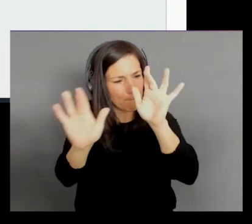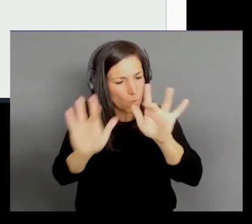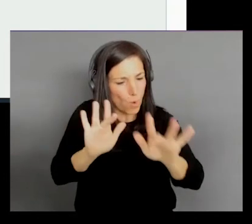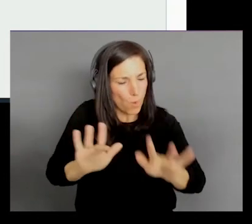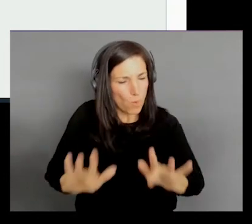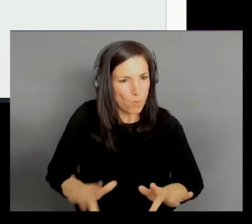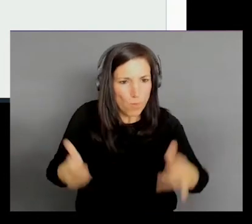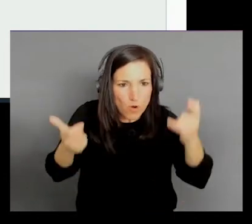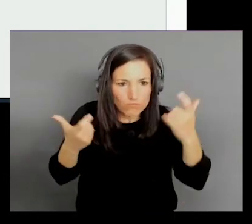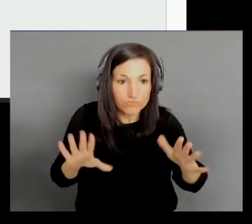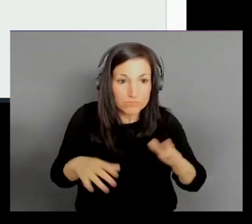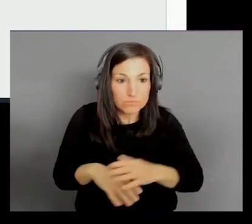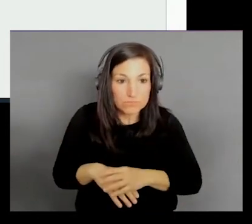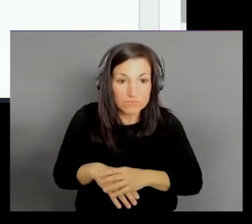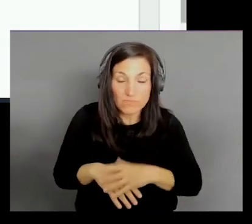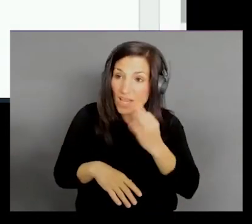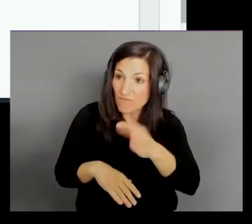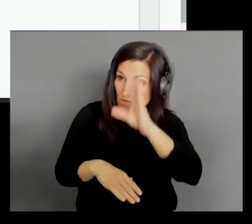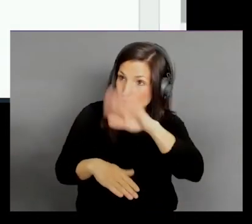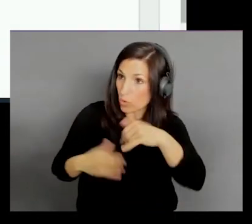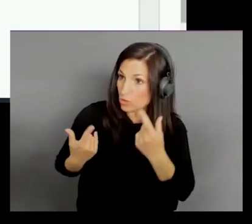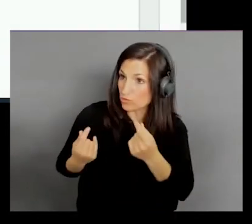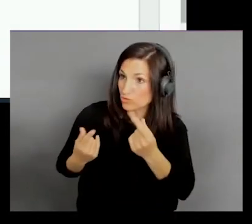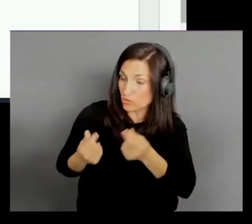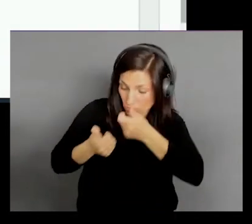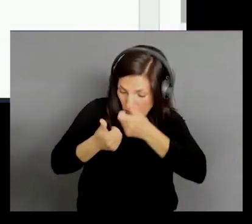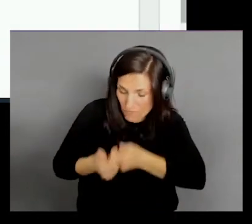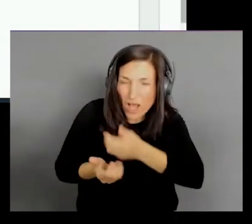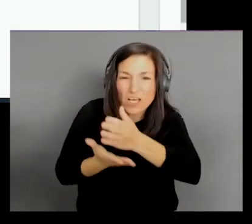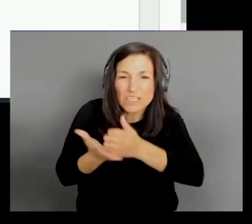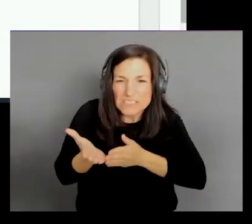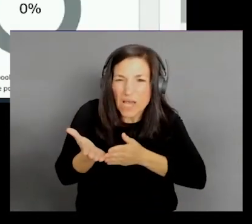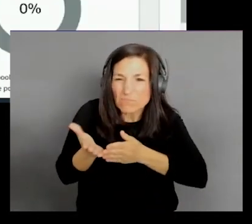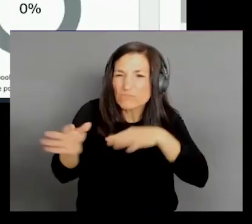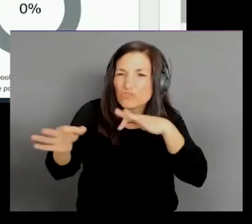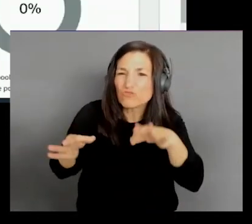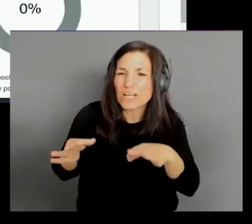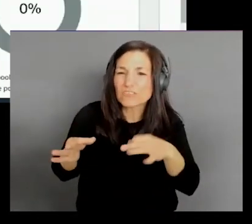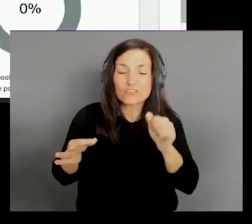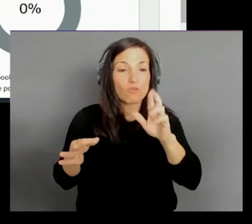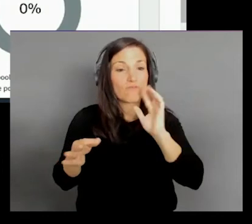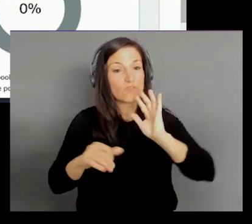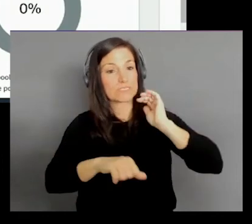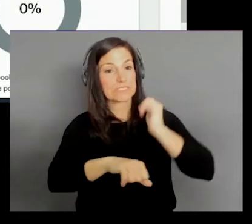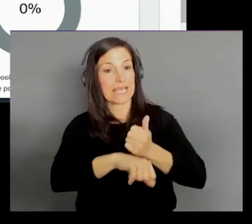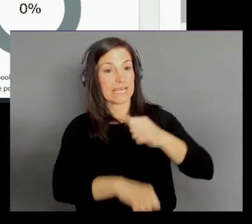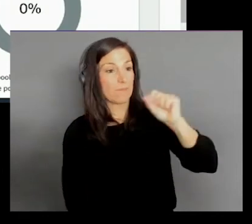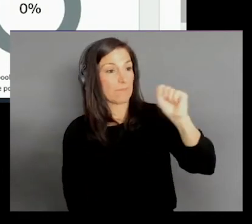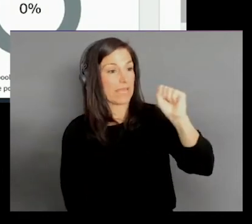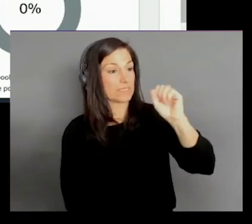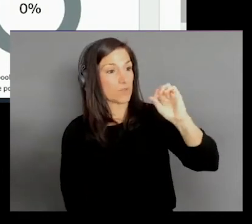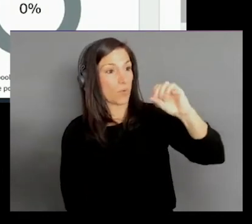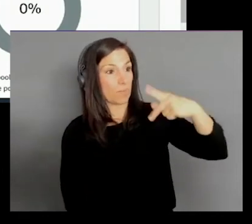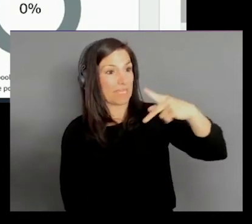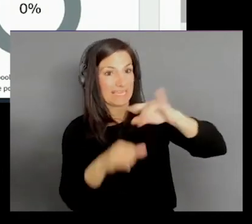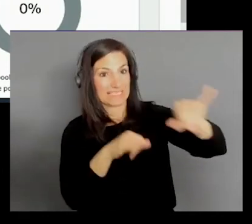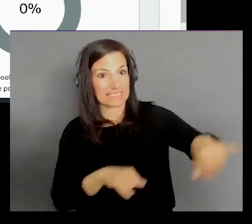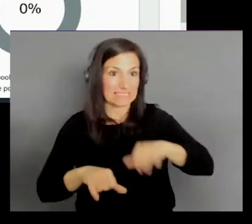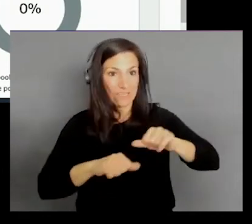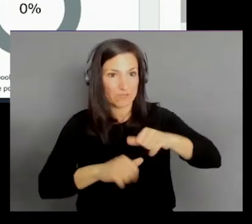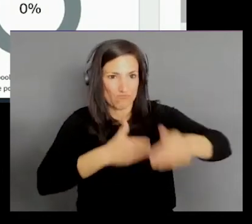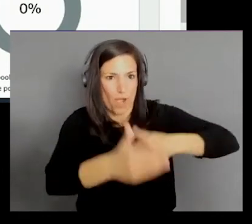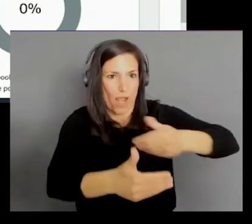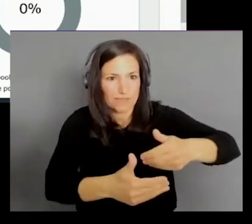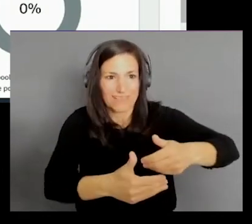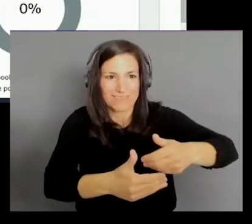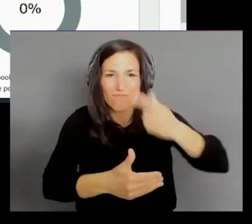following some type of directions or setting up a SOP for your company, you're doing this in minutes. Yes, and there's